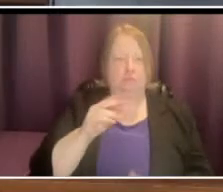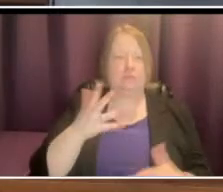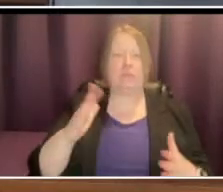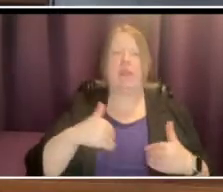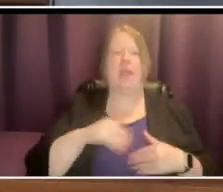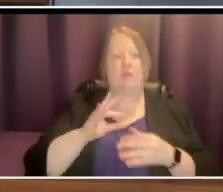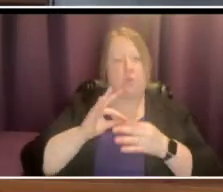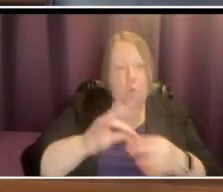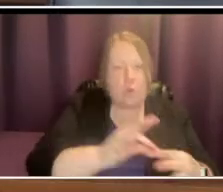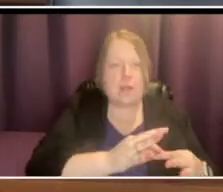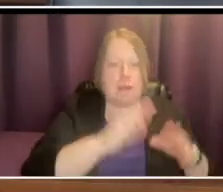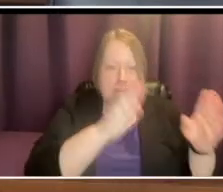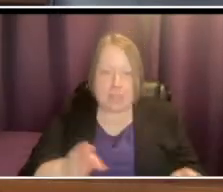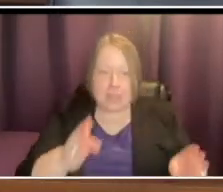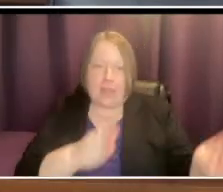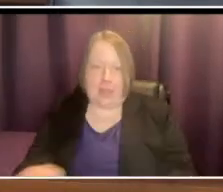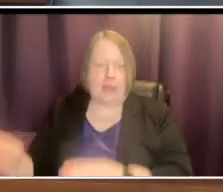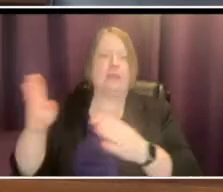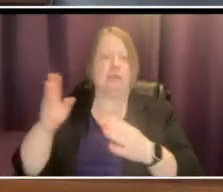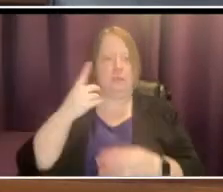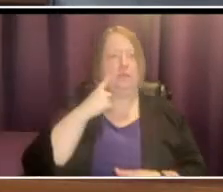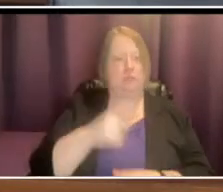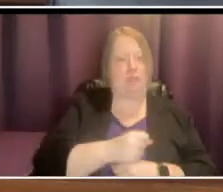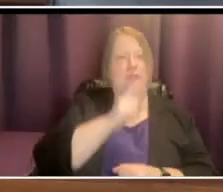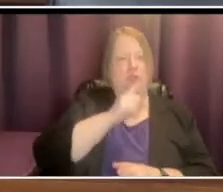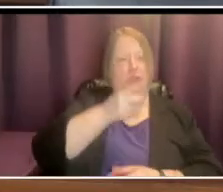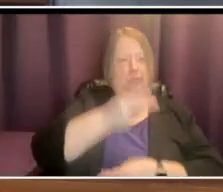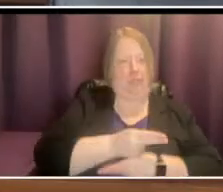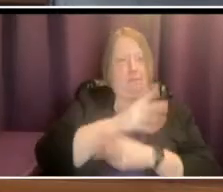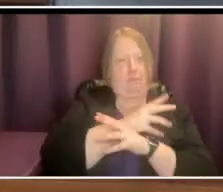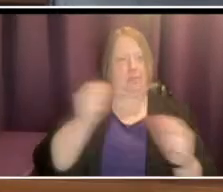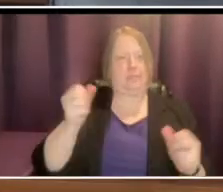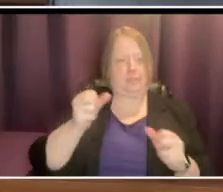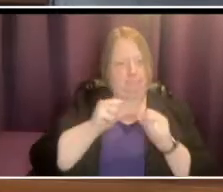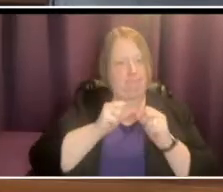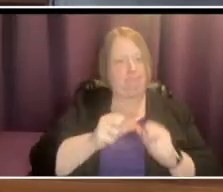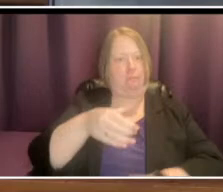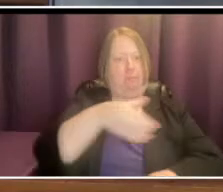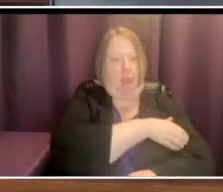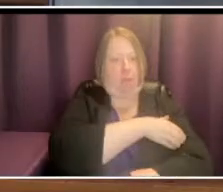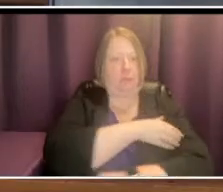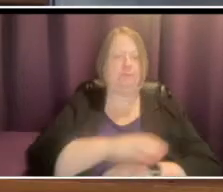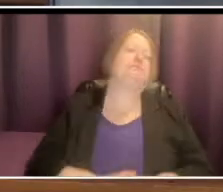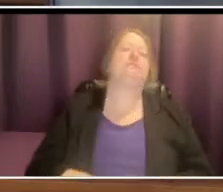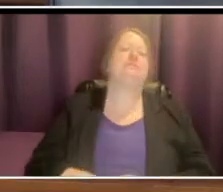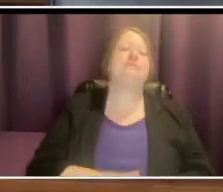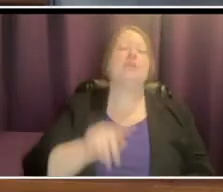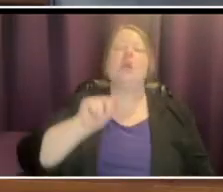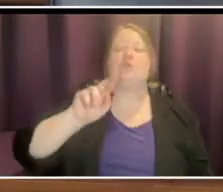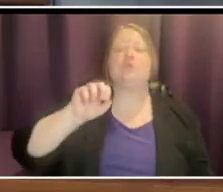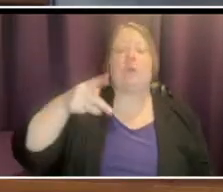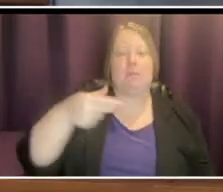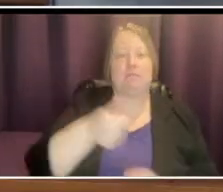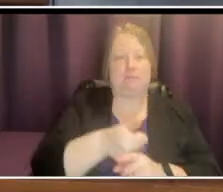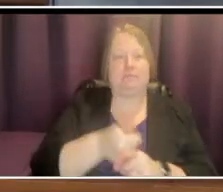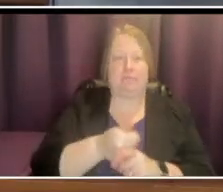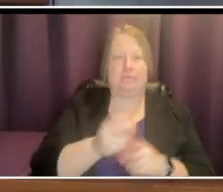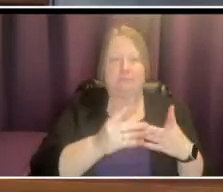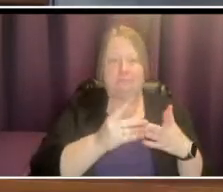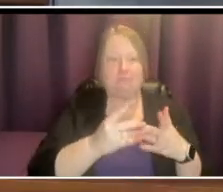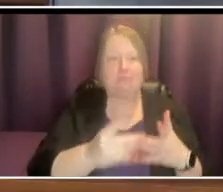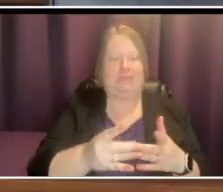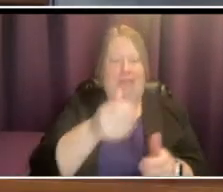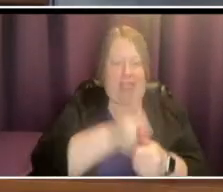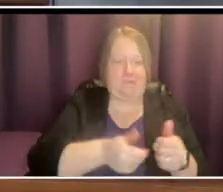that he stayed in power. Donald Trump was the driver behind each part of this plan. He was